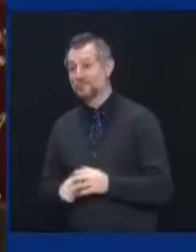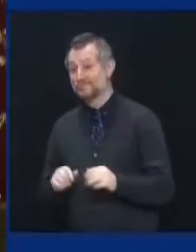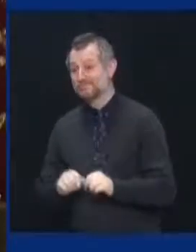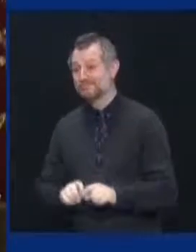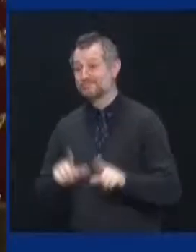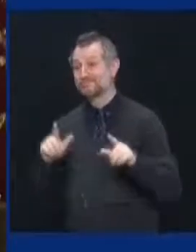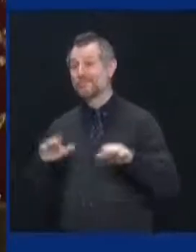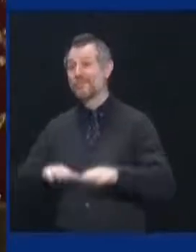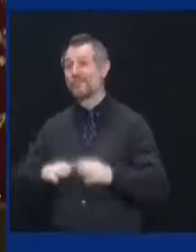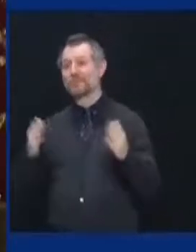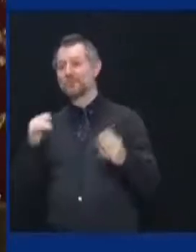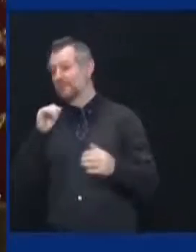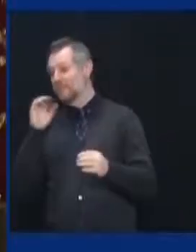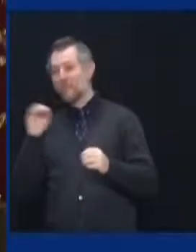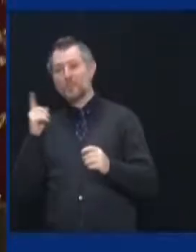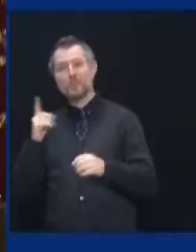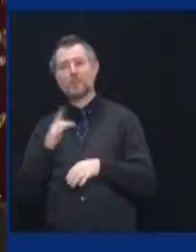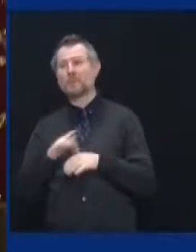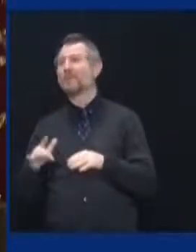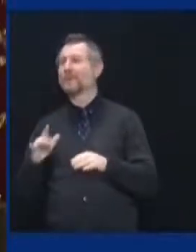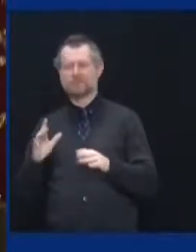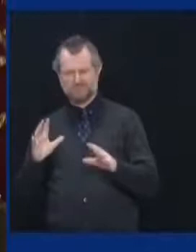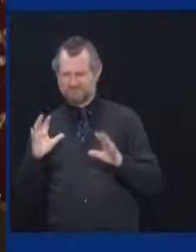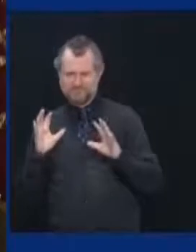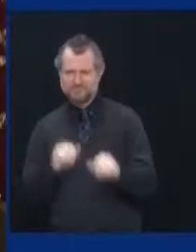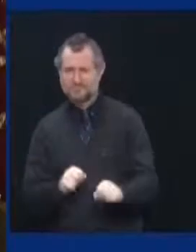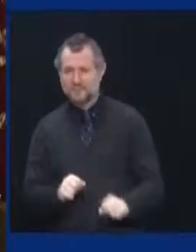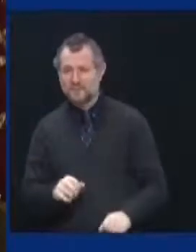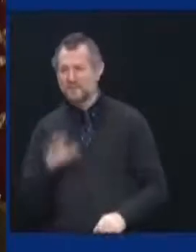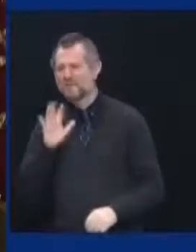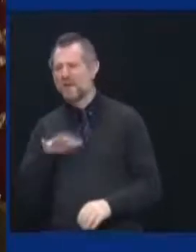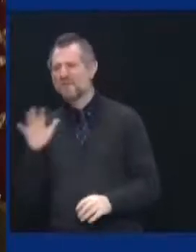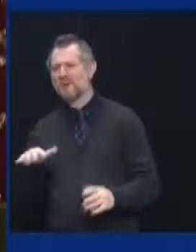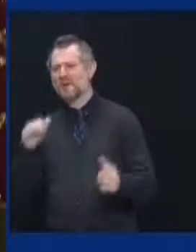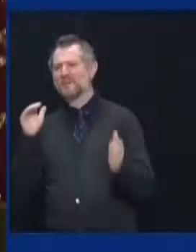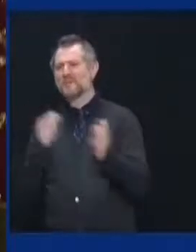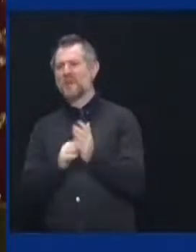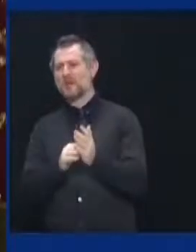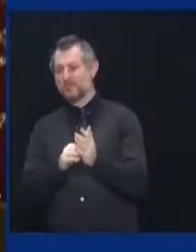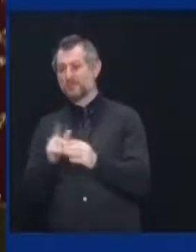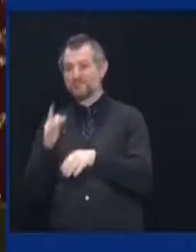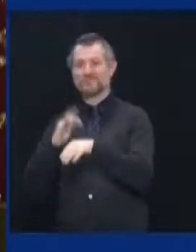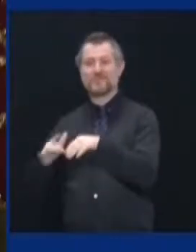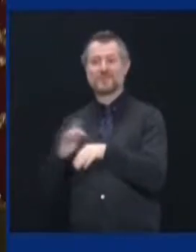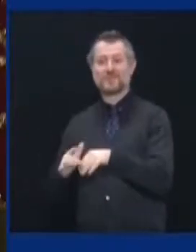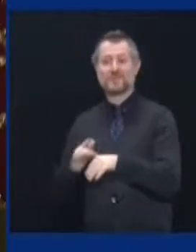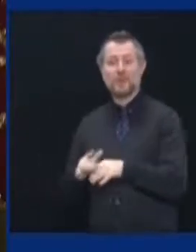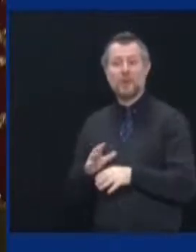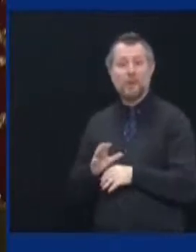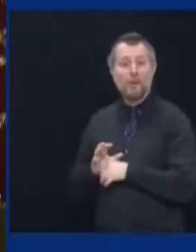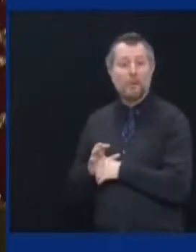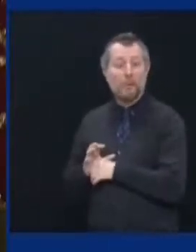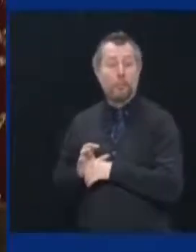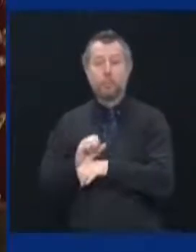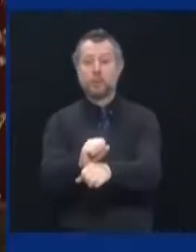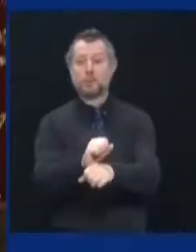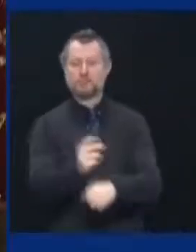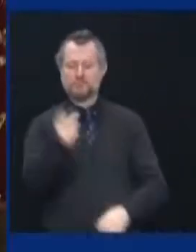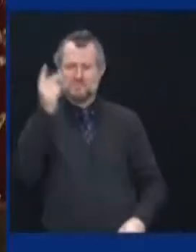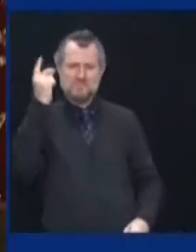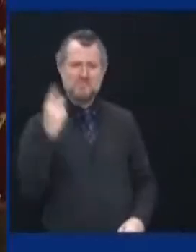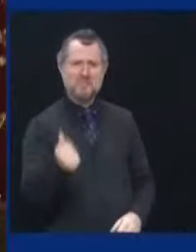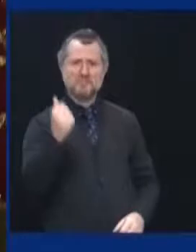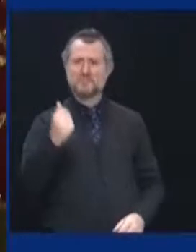got appointments to early, had 55,200 appointments on the website, and those filled up like that in 2